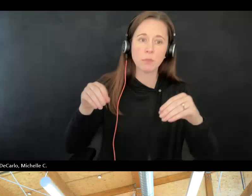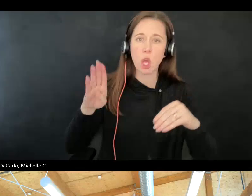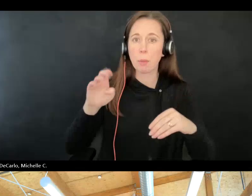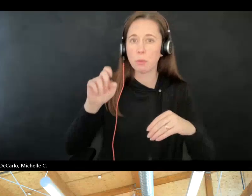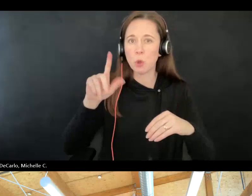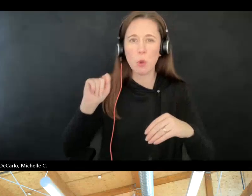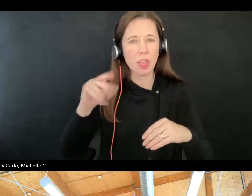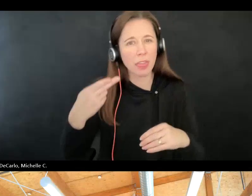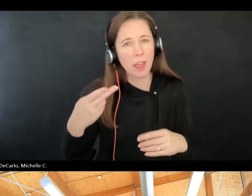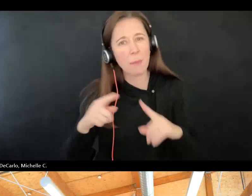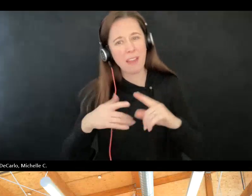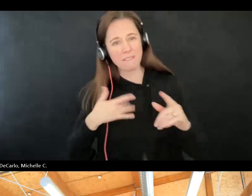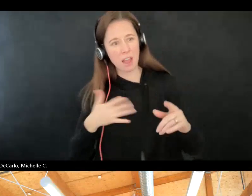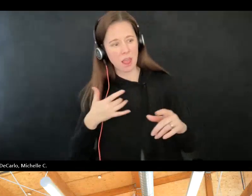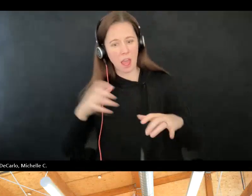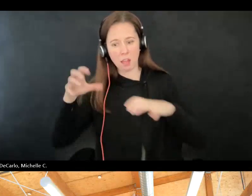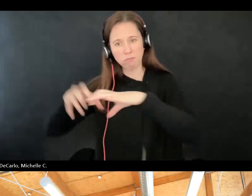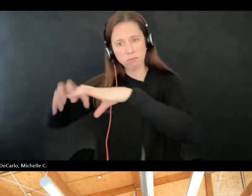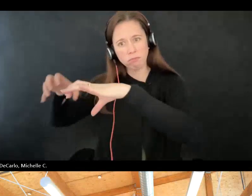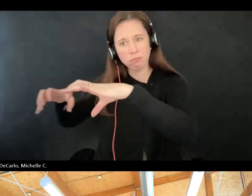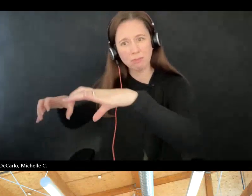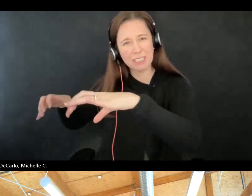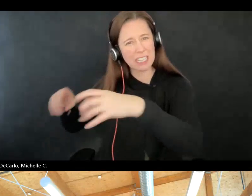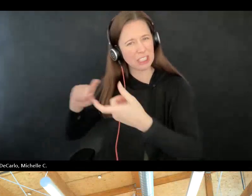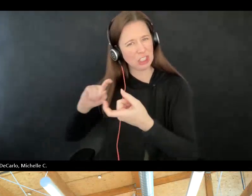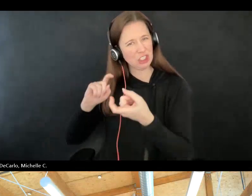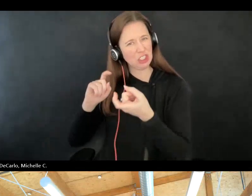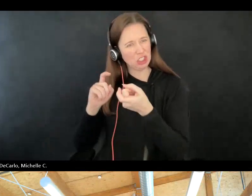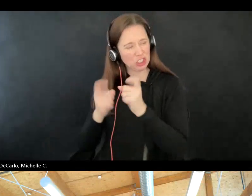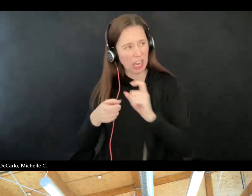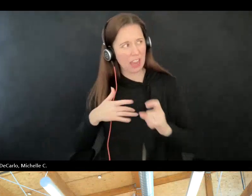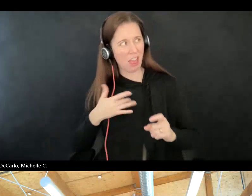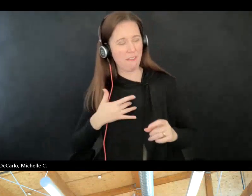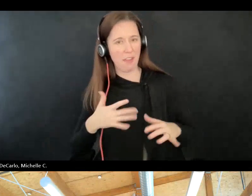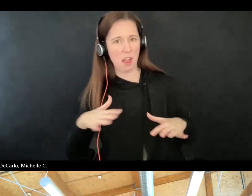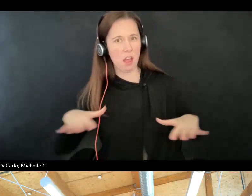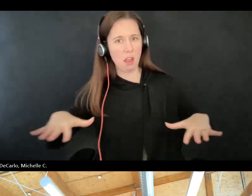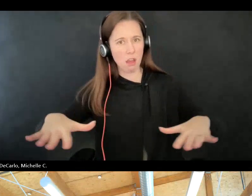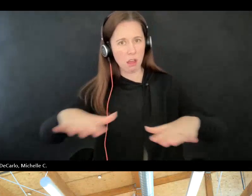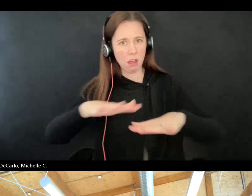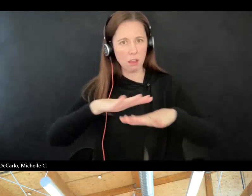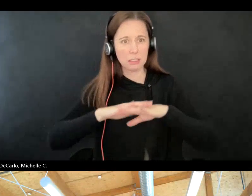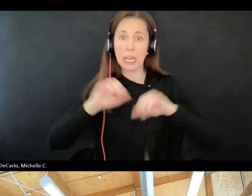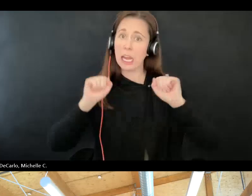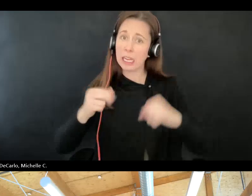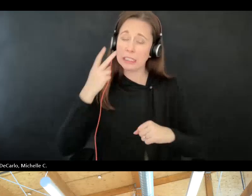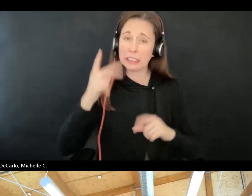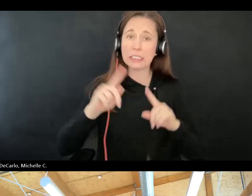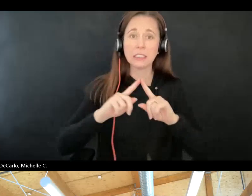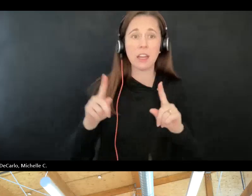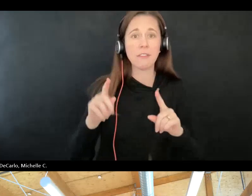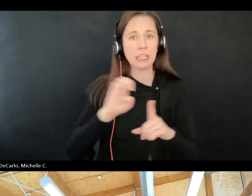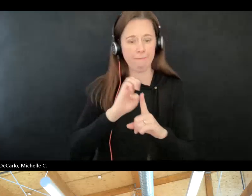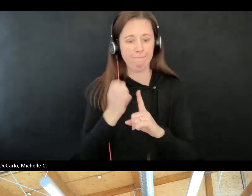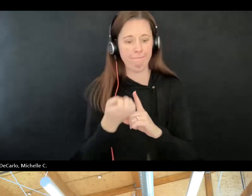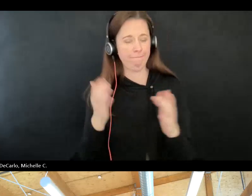has changed. I can see that mirroring some of the type of environmental issues that we